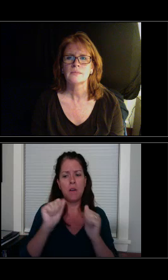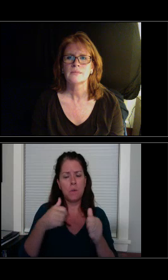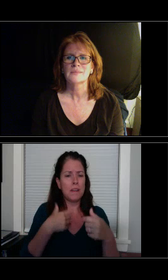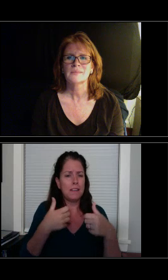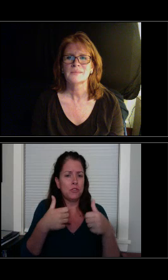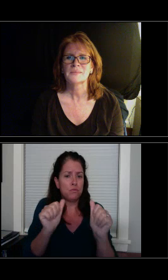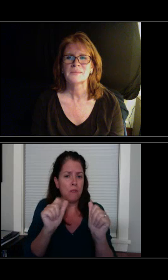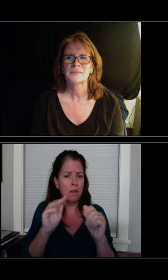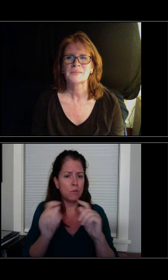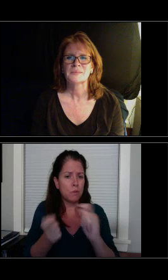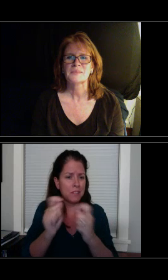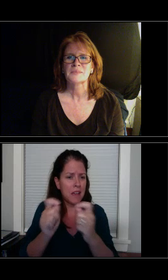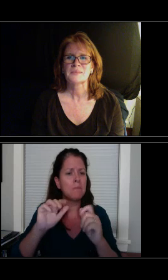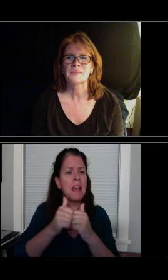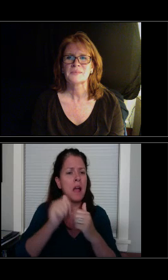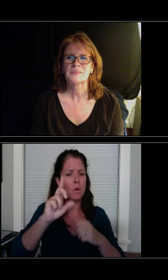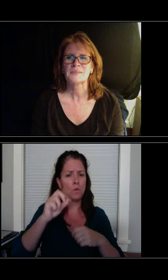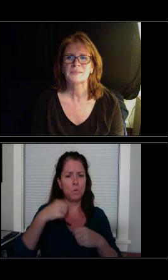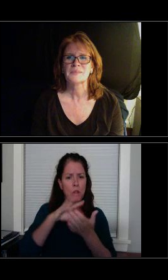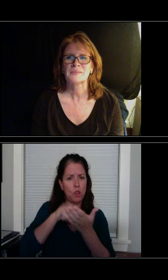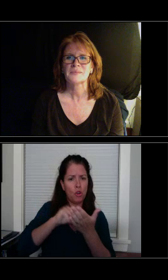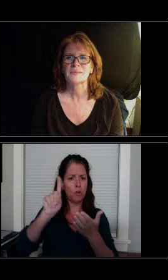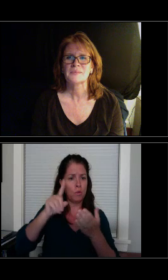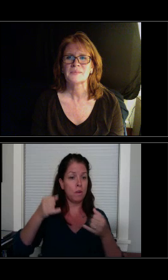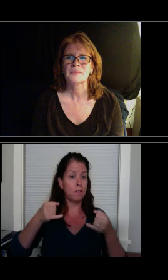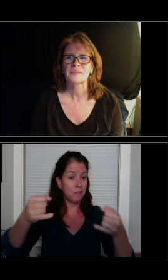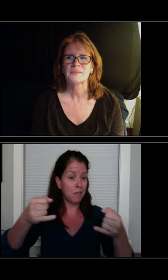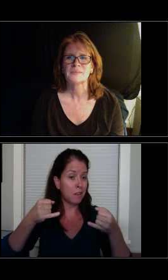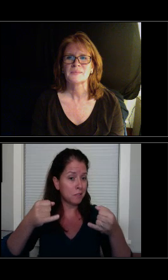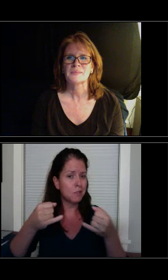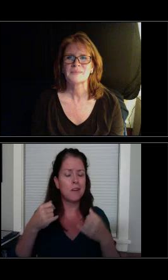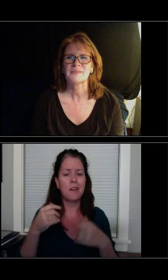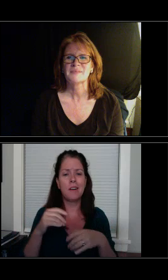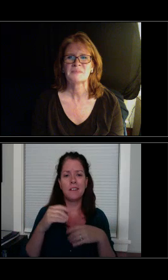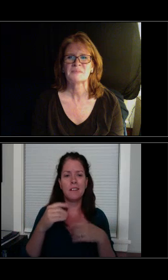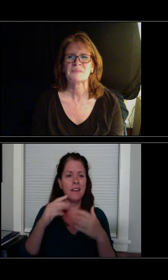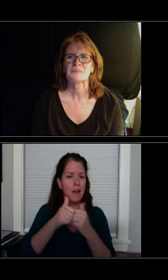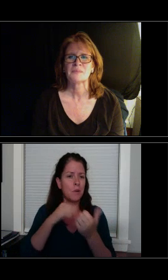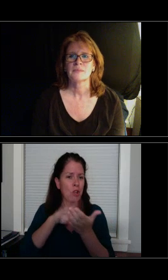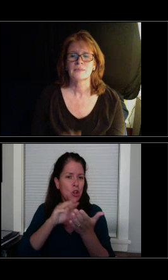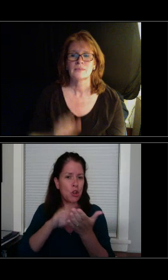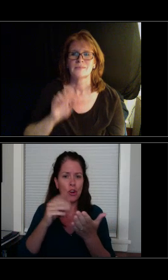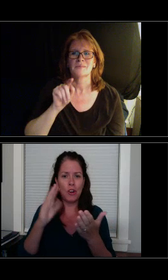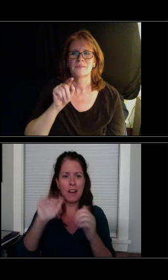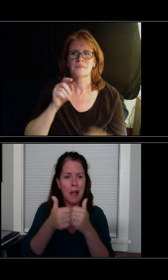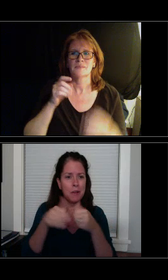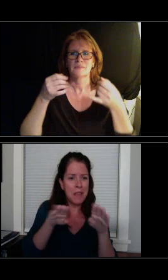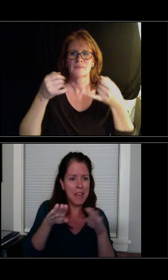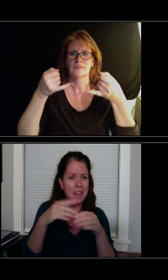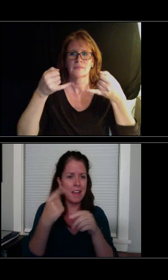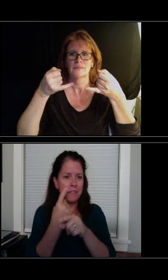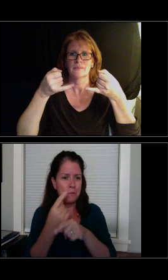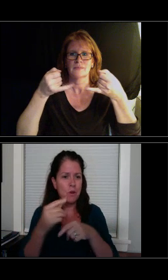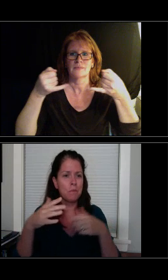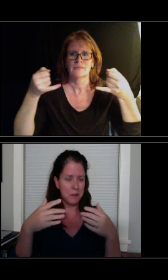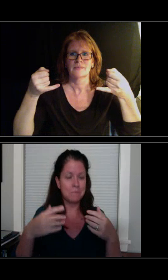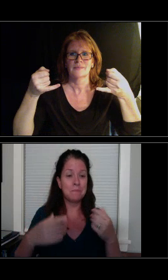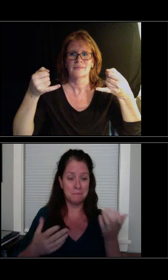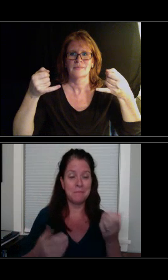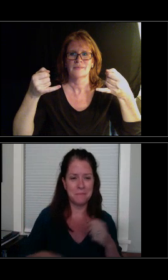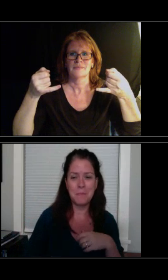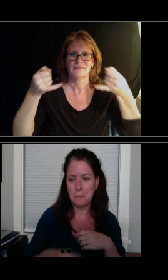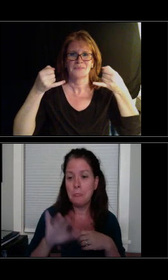what are the lines that are drawn if we adapt to situations and metaphors? What roles do we attempt to adapt to? How do we learn